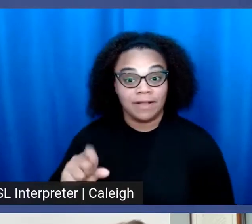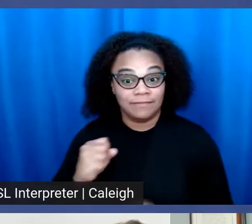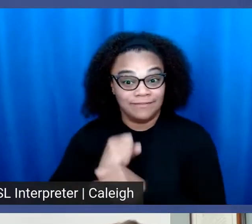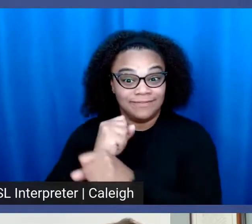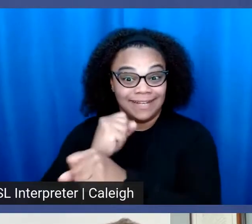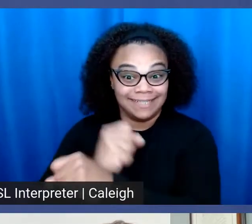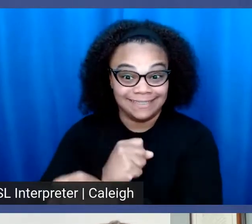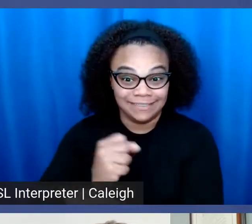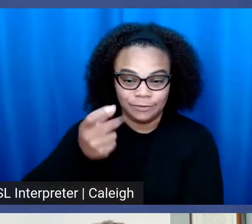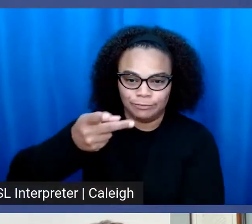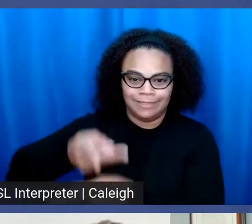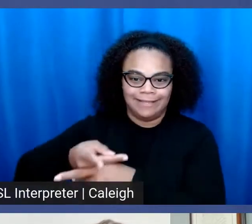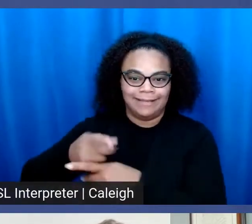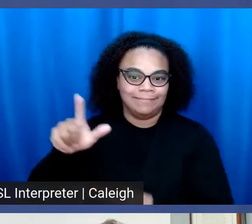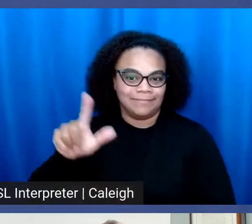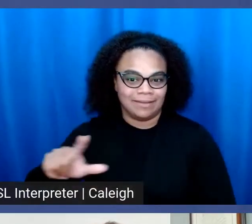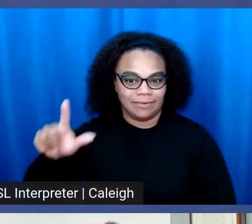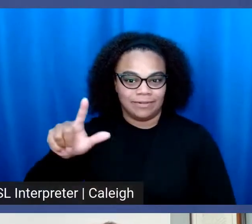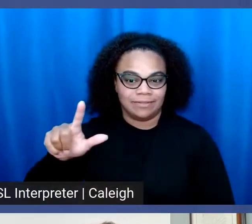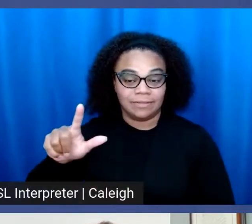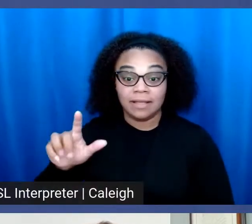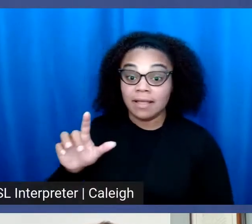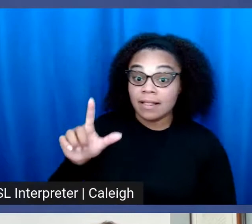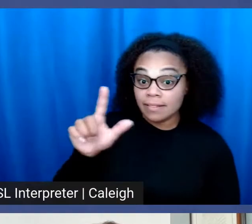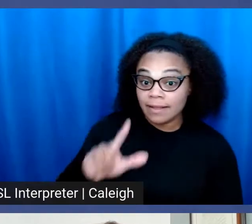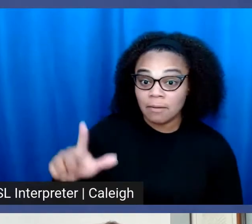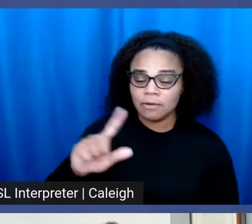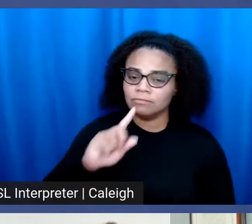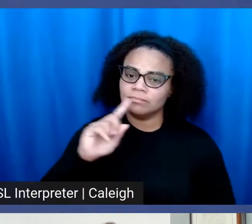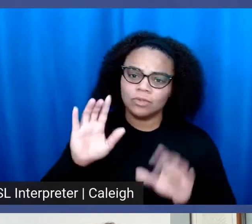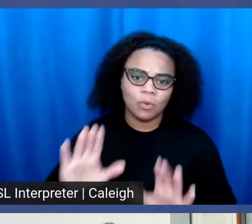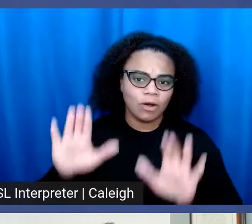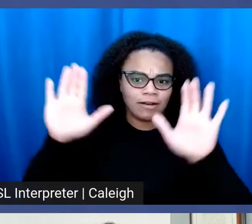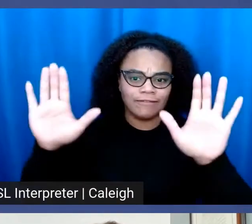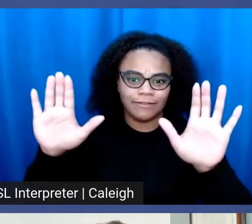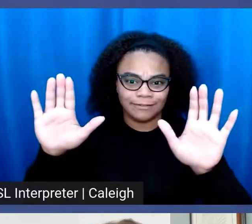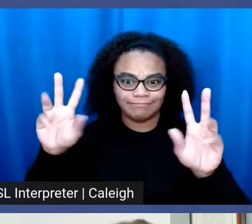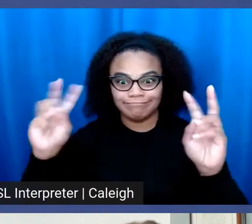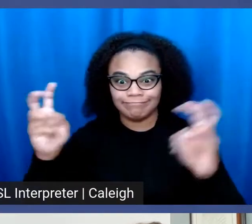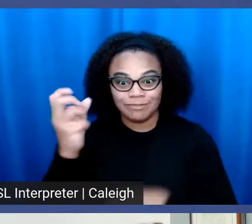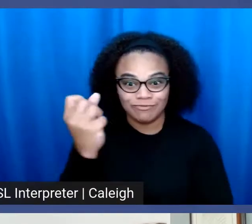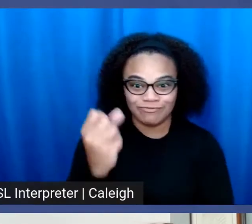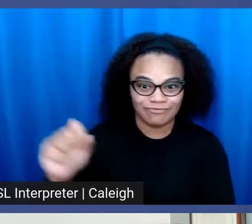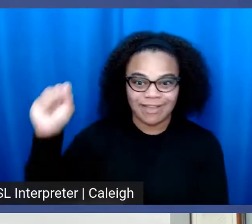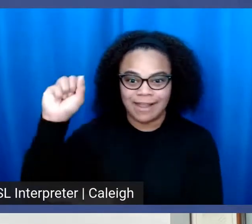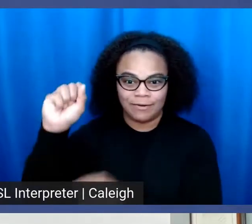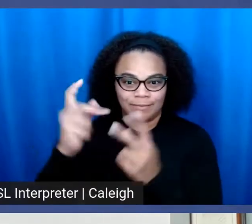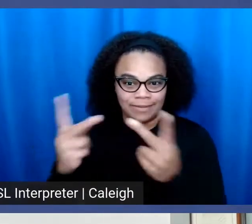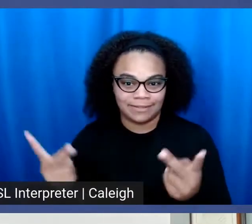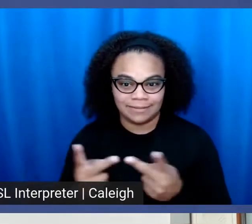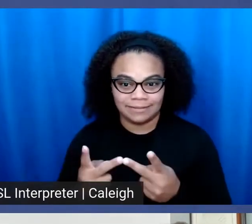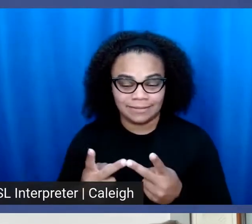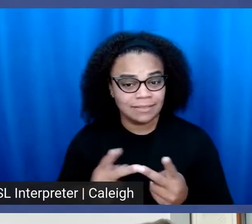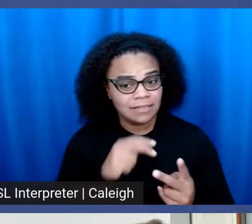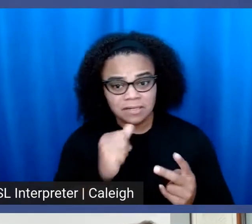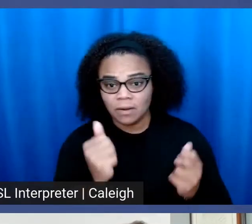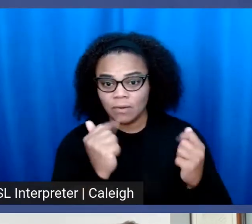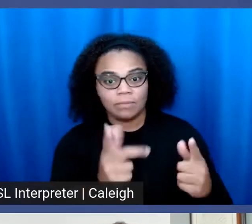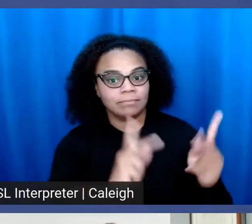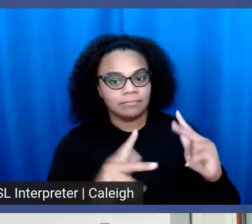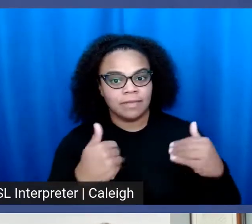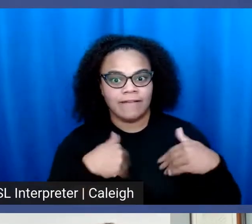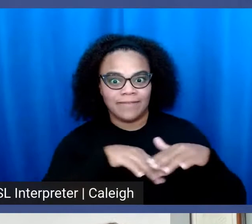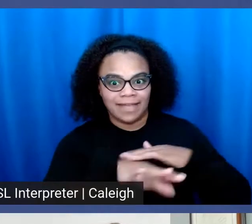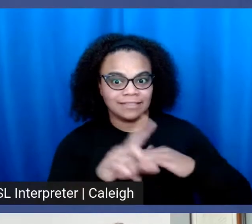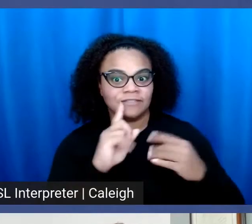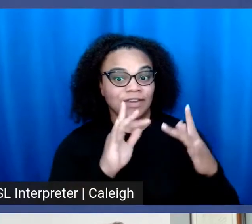Libraries are wonderful, radical places. Not everyone has access to the internet, but libraries are